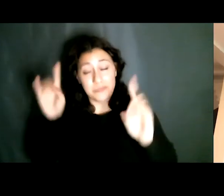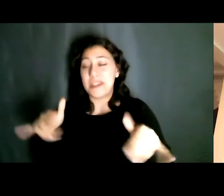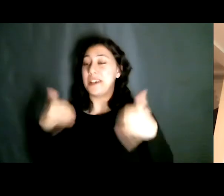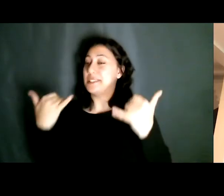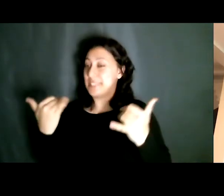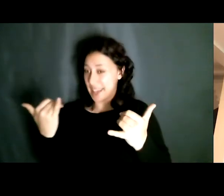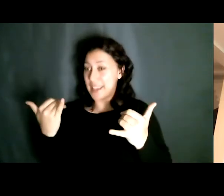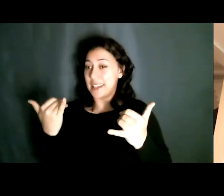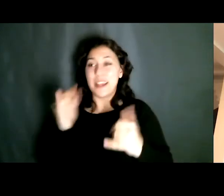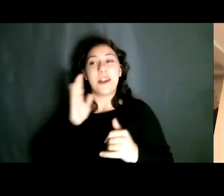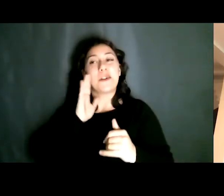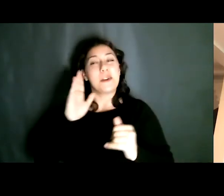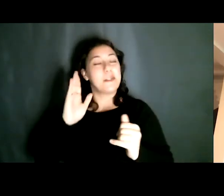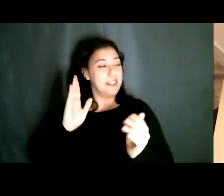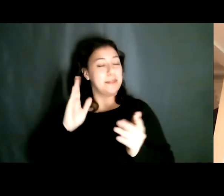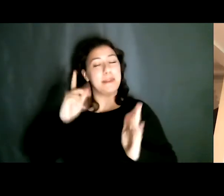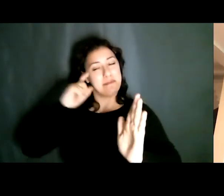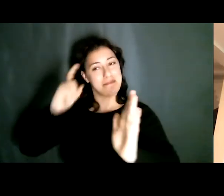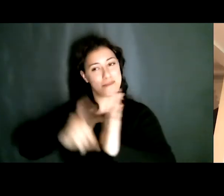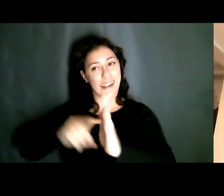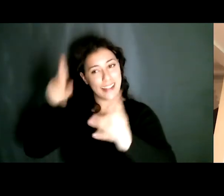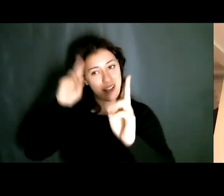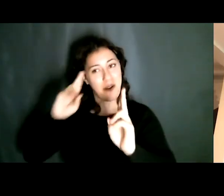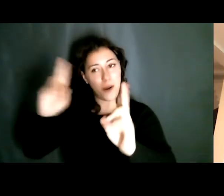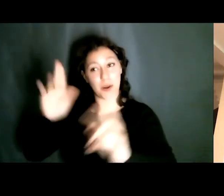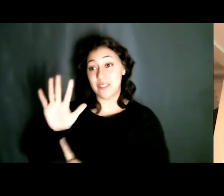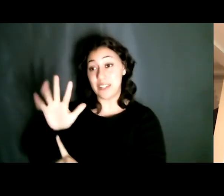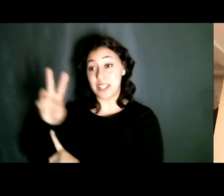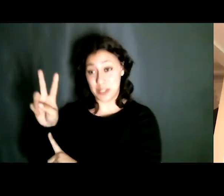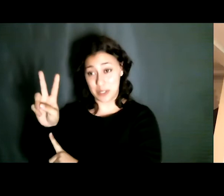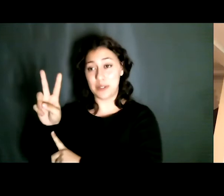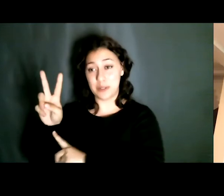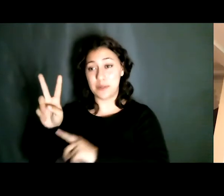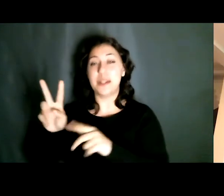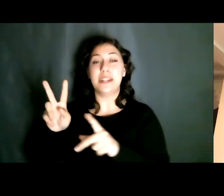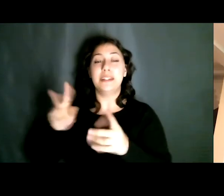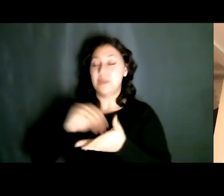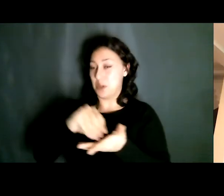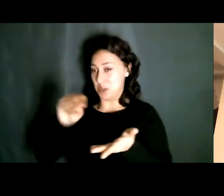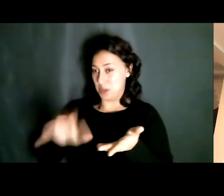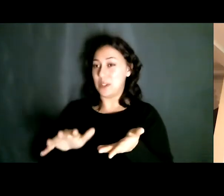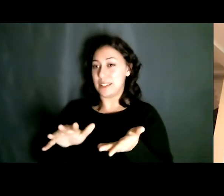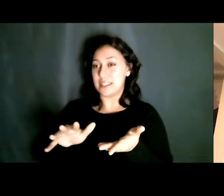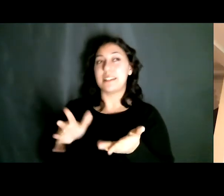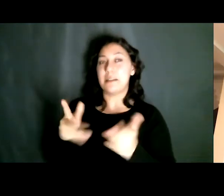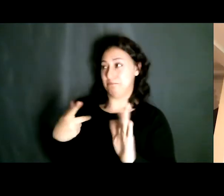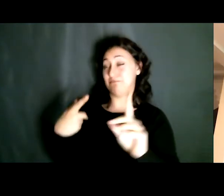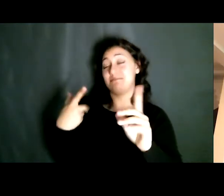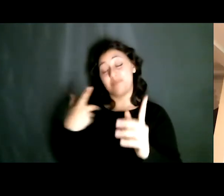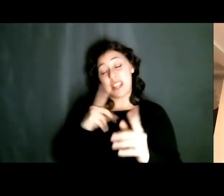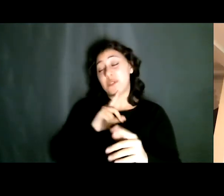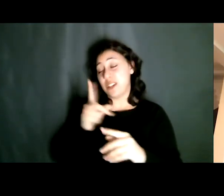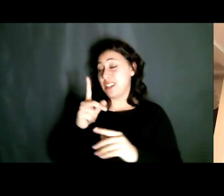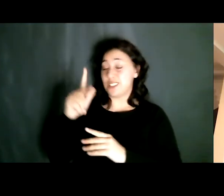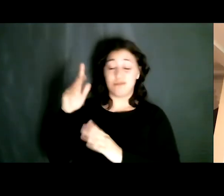truly distinguished themselves through their teaching, mentoring, and advising. Now, many of the awardees